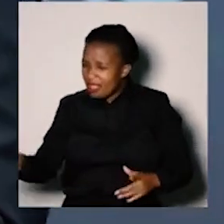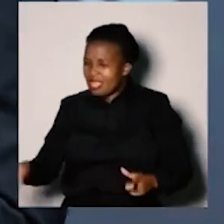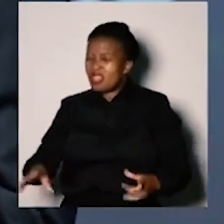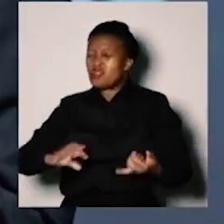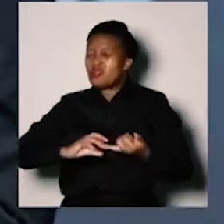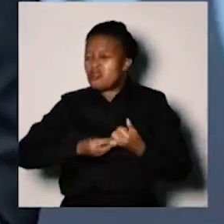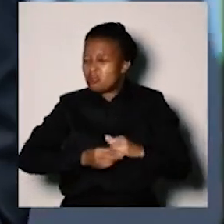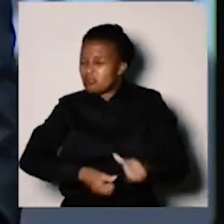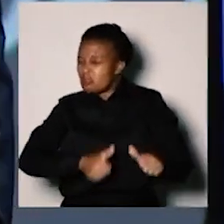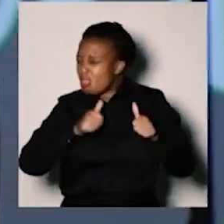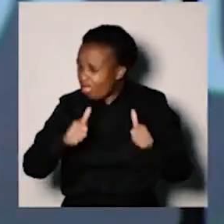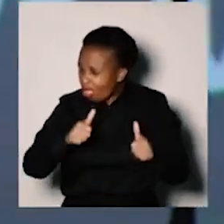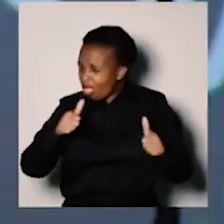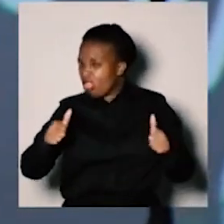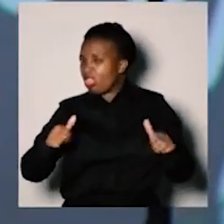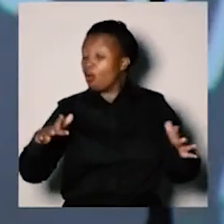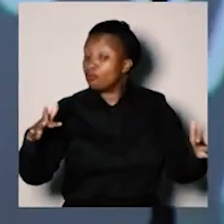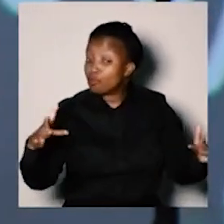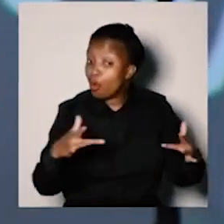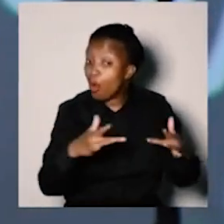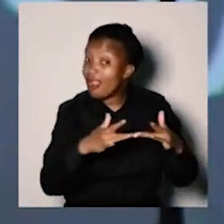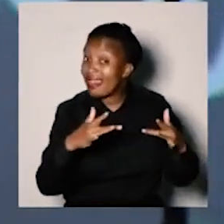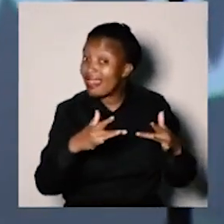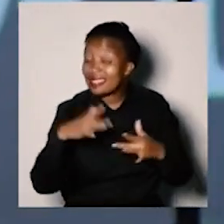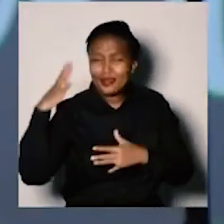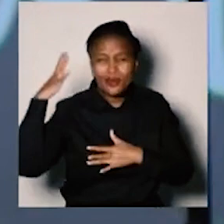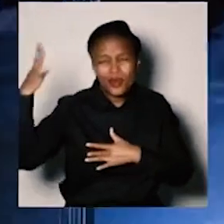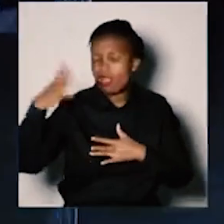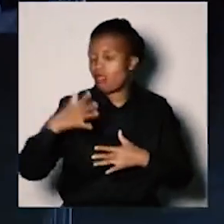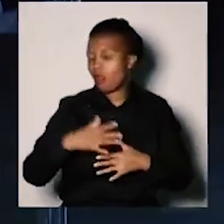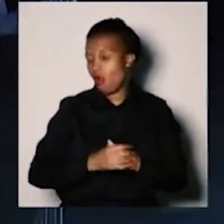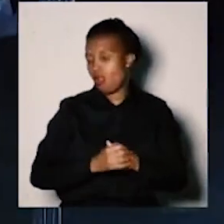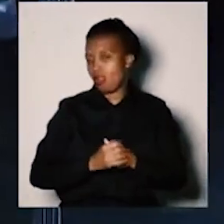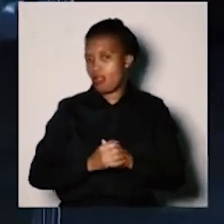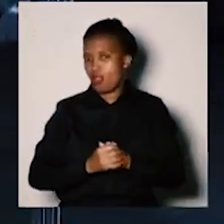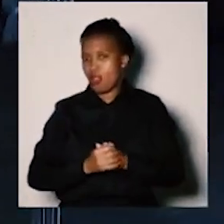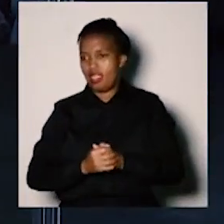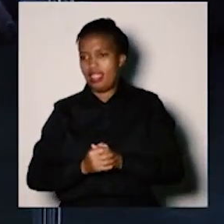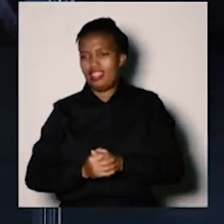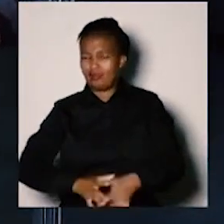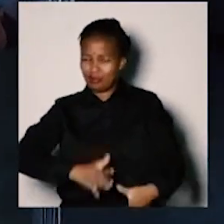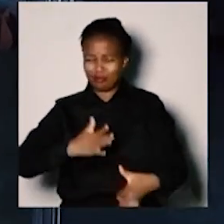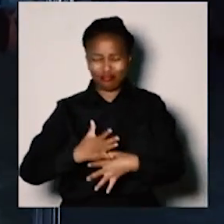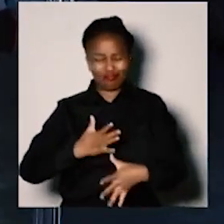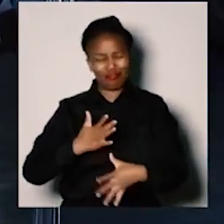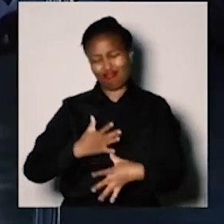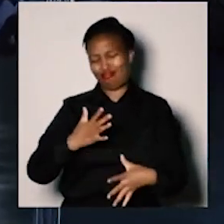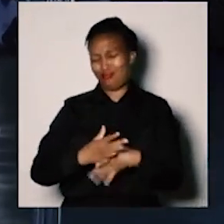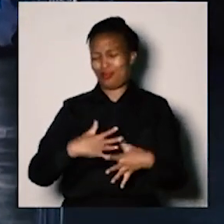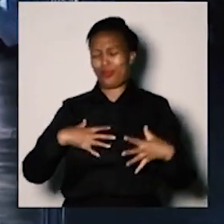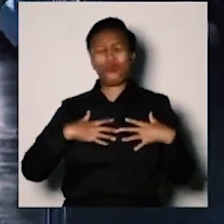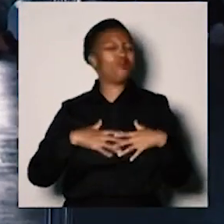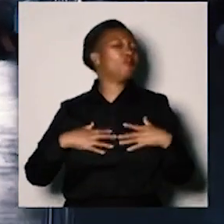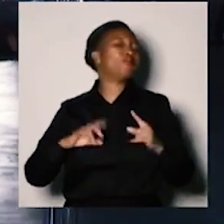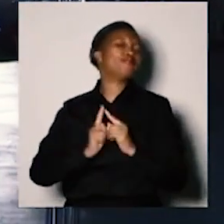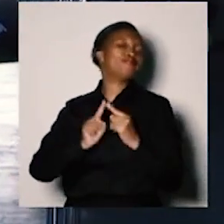God. You know, even with your most hardest of efforts, you still feel far from